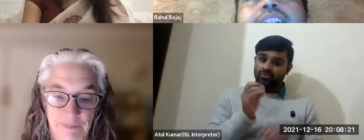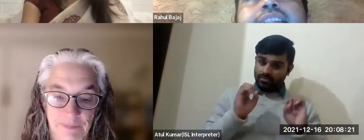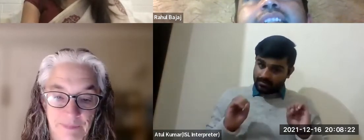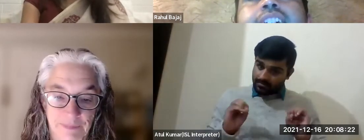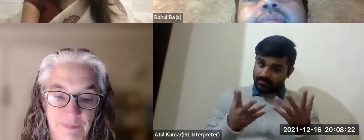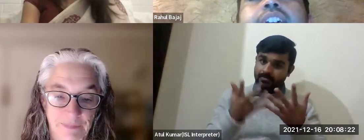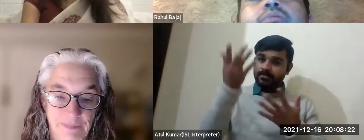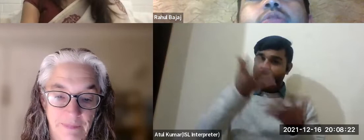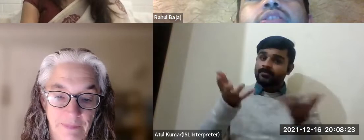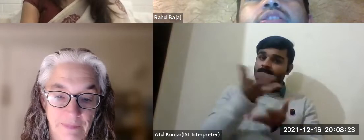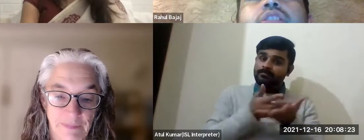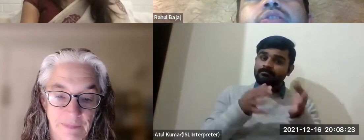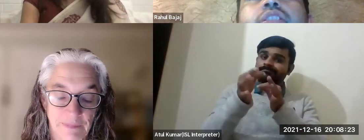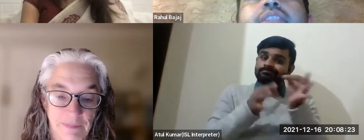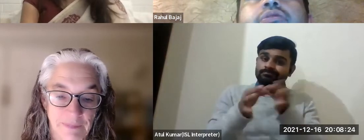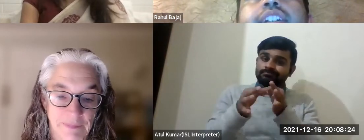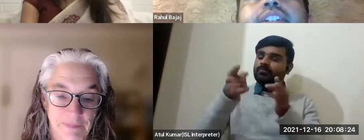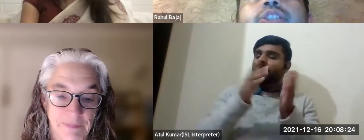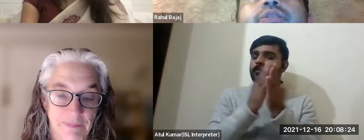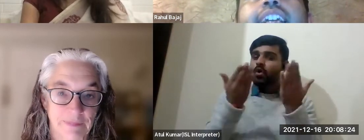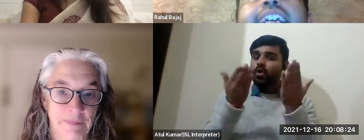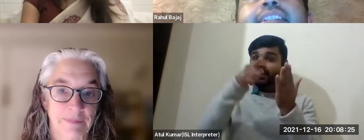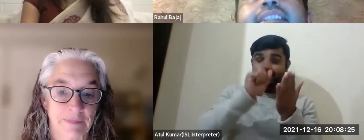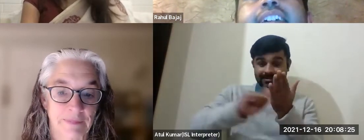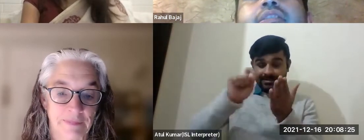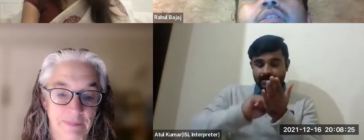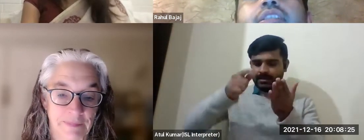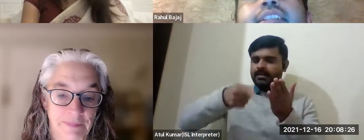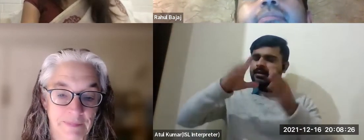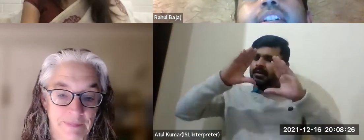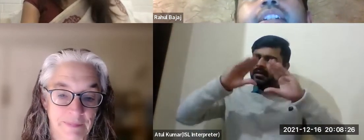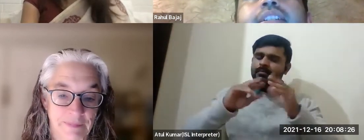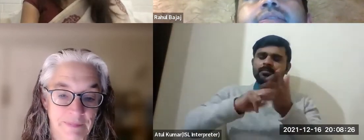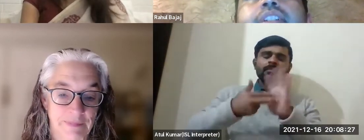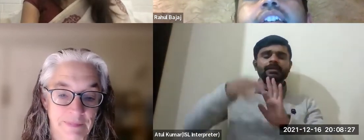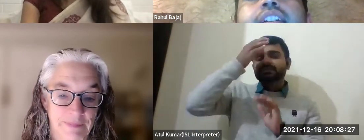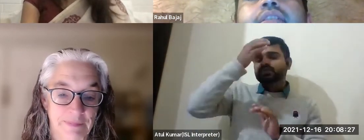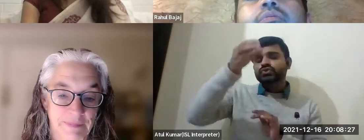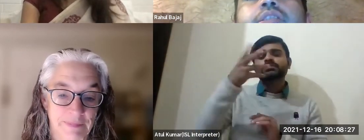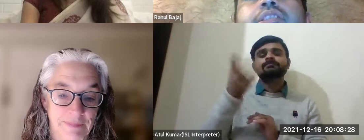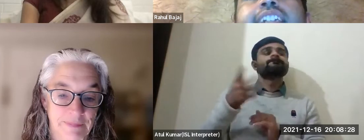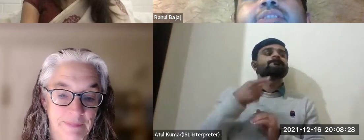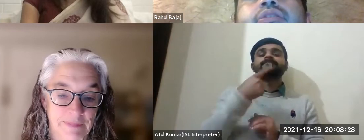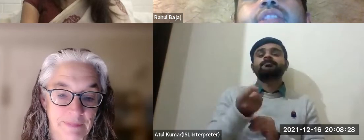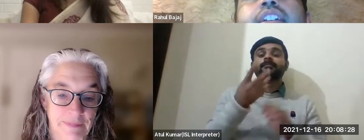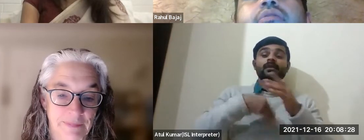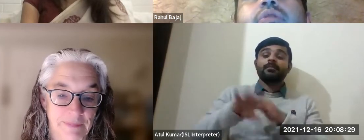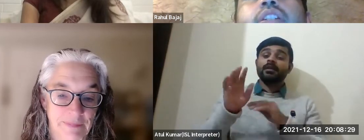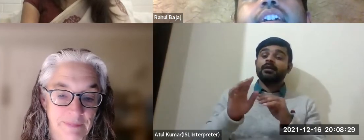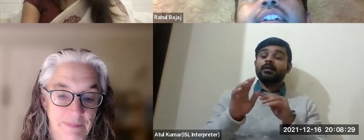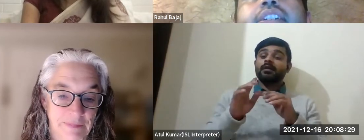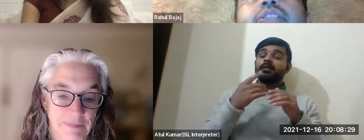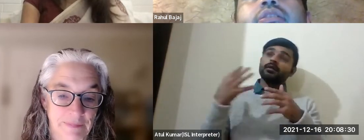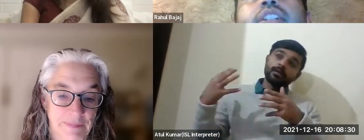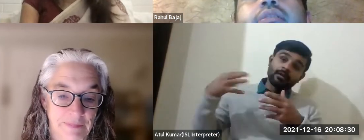off by describing what structured negotiation is as a concept, and then what stages are